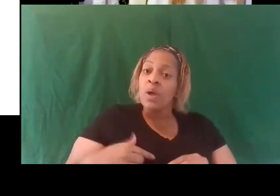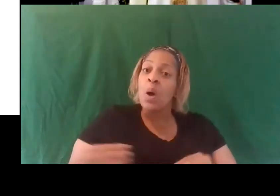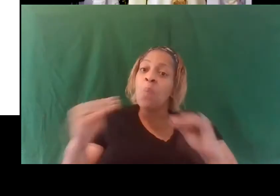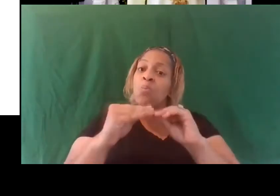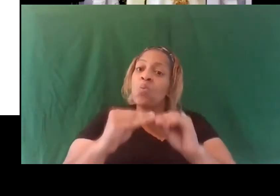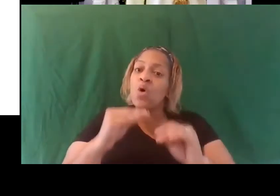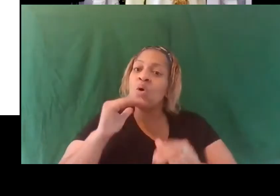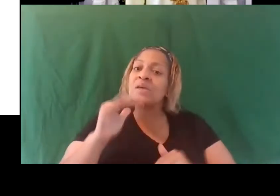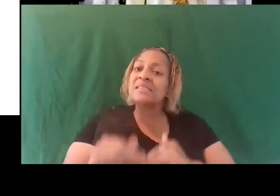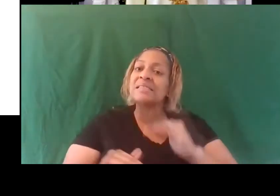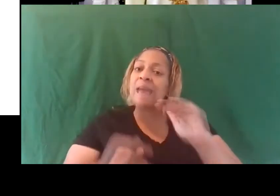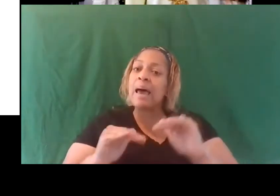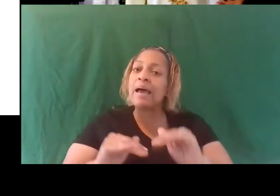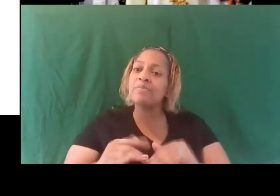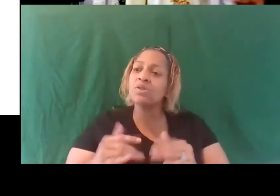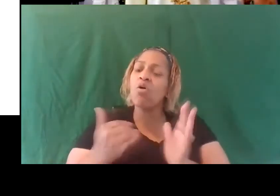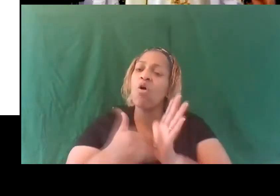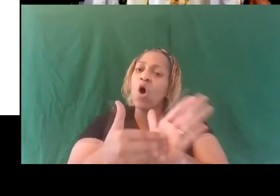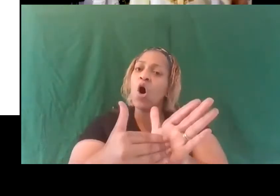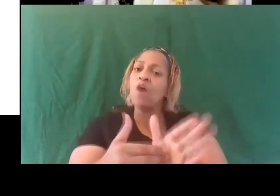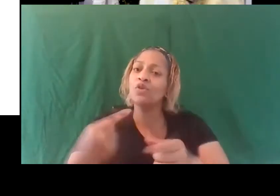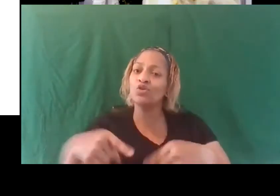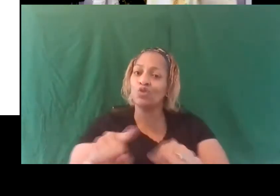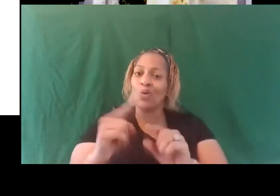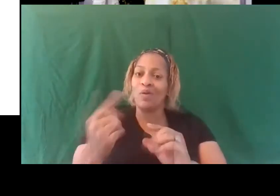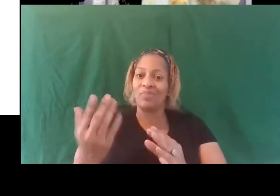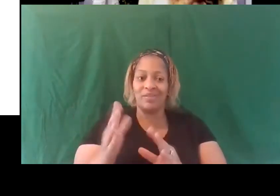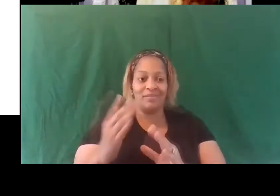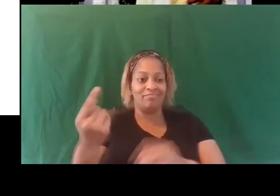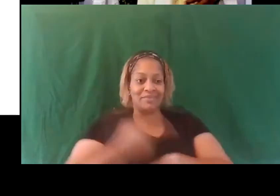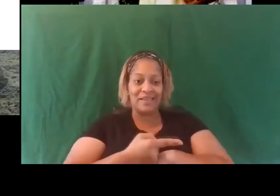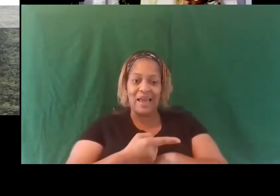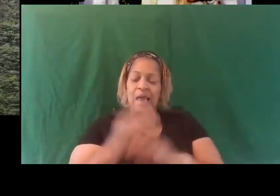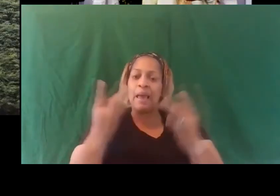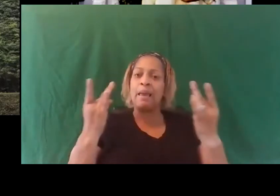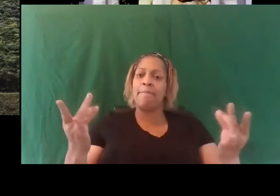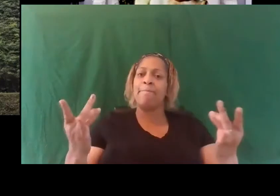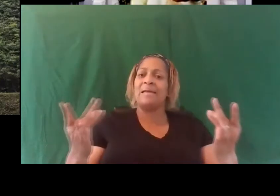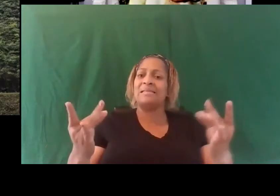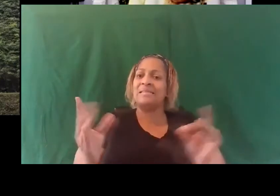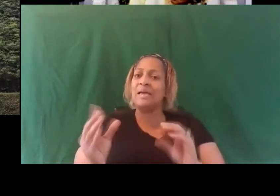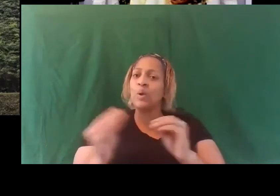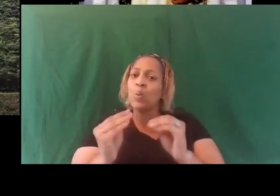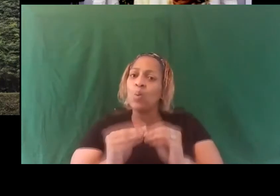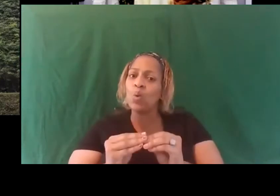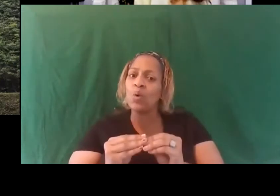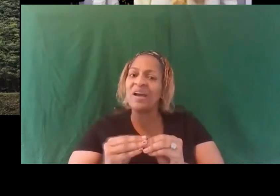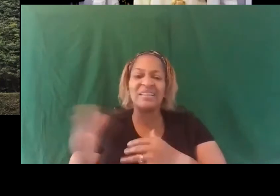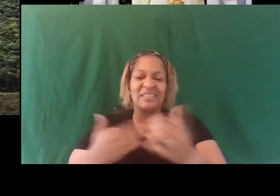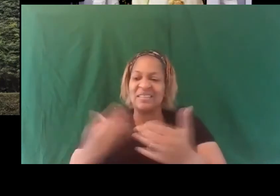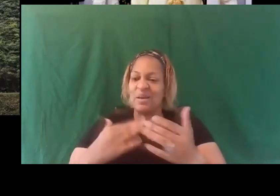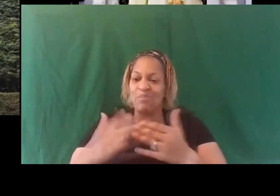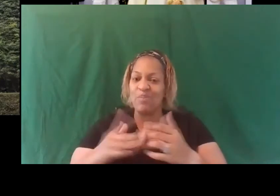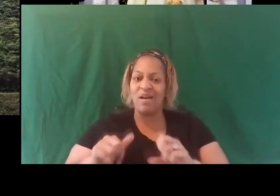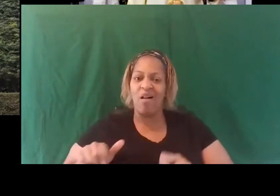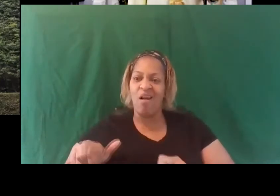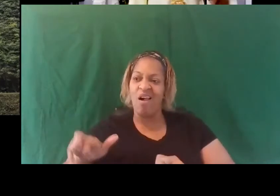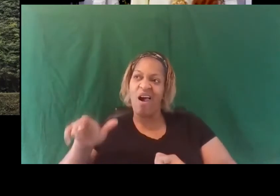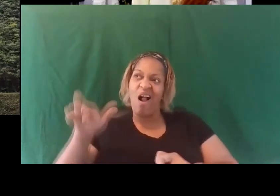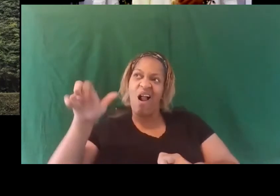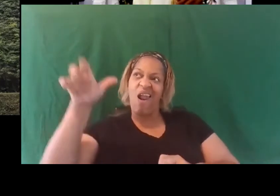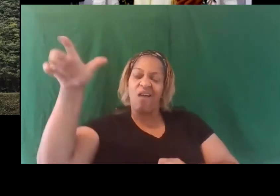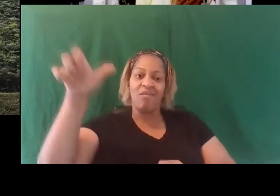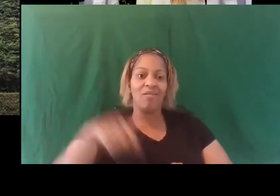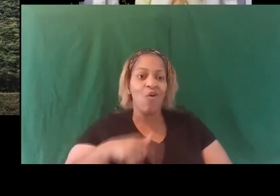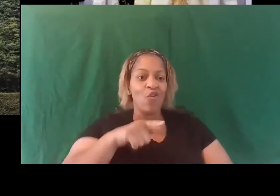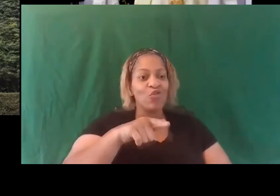to meditate for 1 minute longer than? See, it really doesn't matter how many steps. That's a